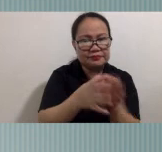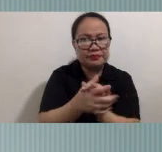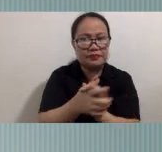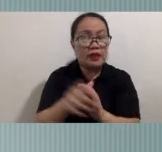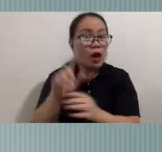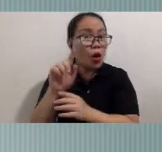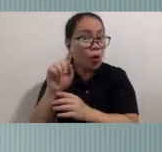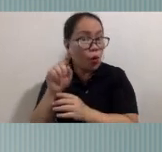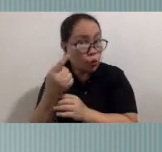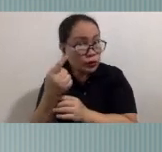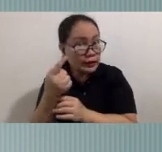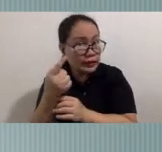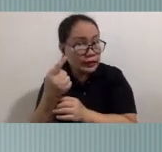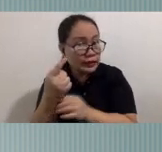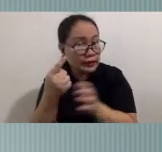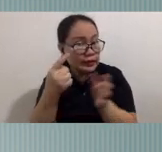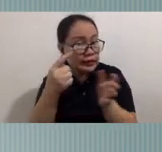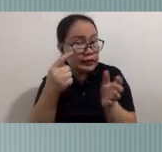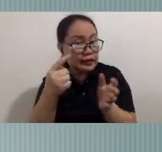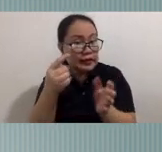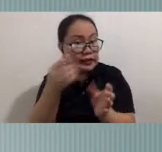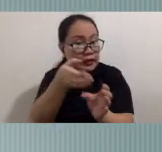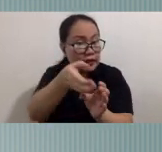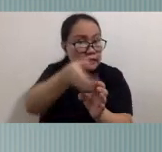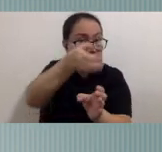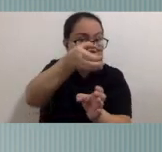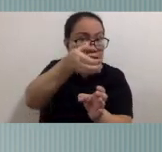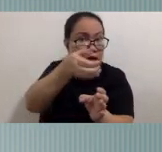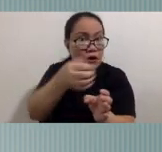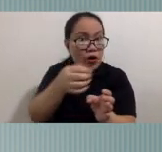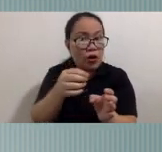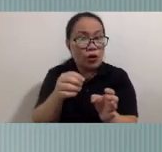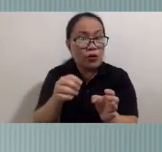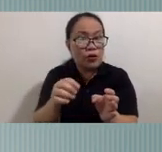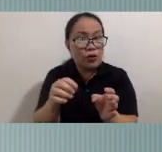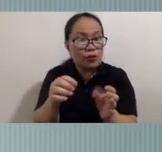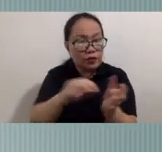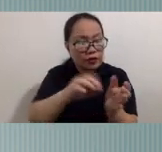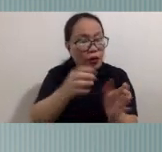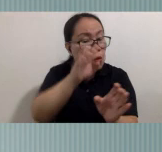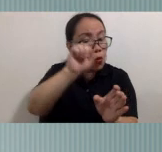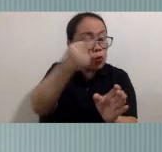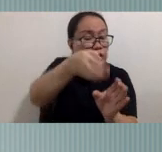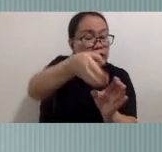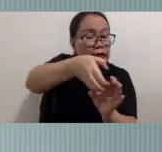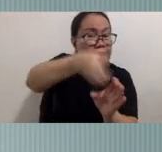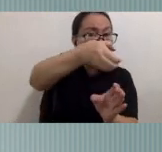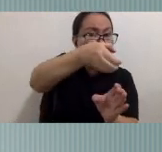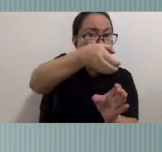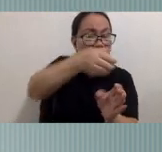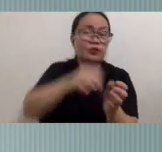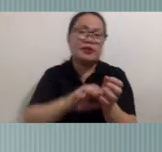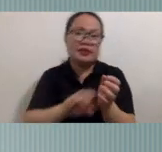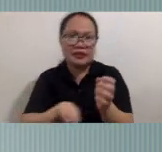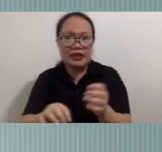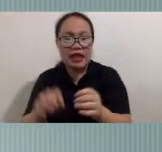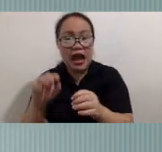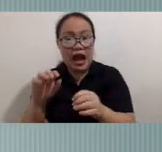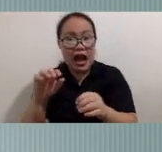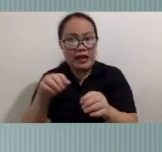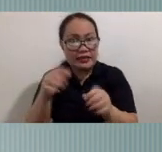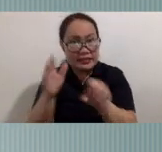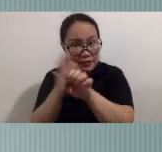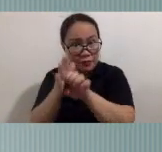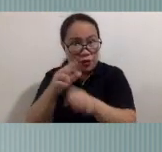ibig sabihin, you have to take away, hindi pwedeng may kasamang part nito. So, halimbawa,